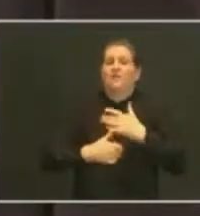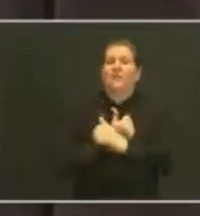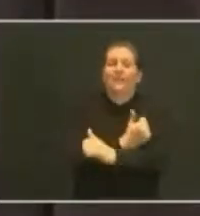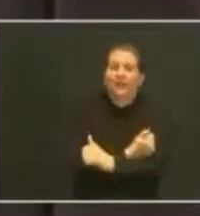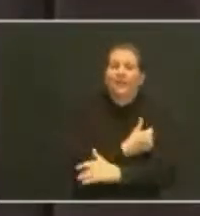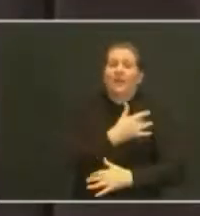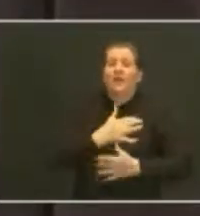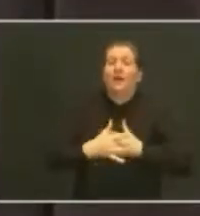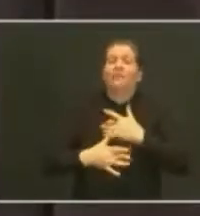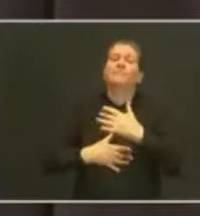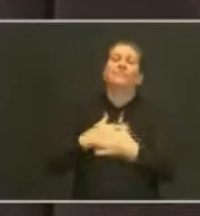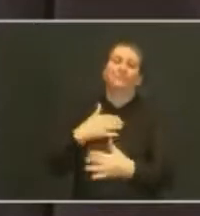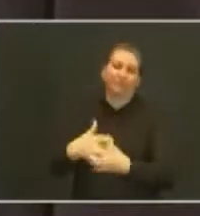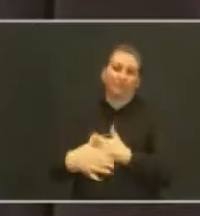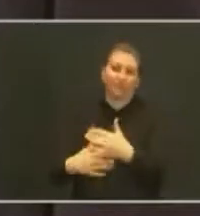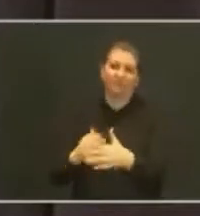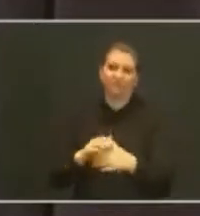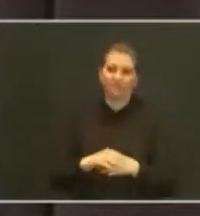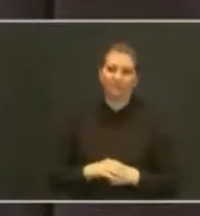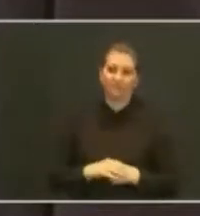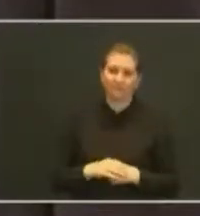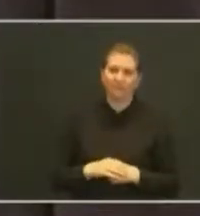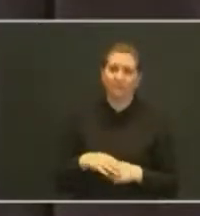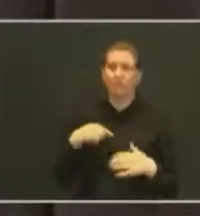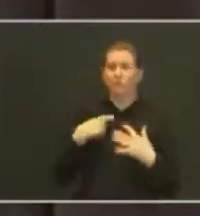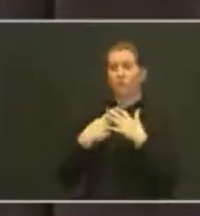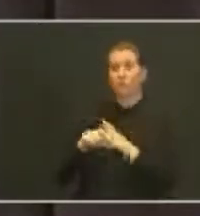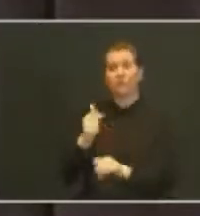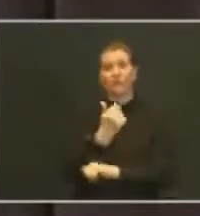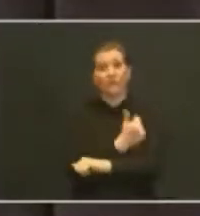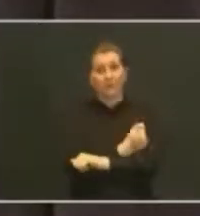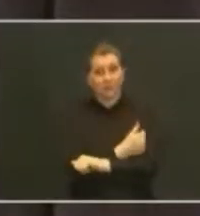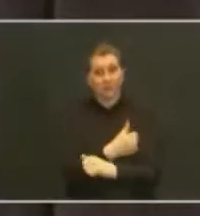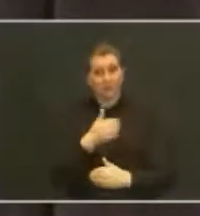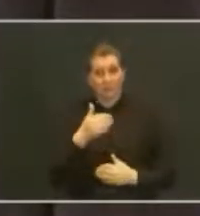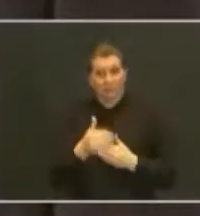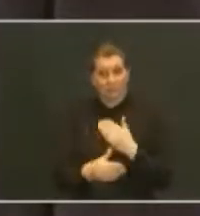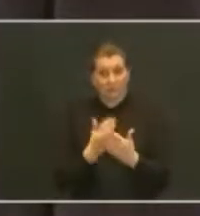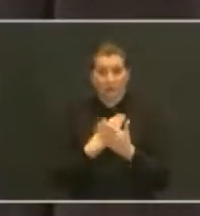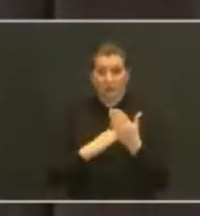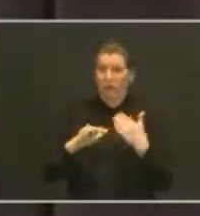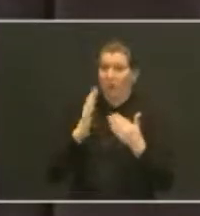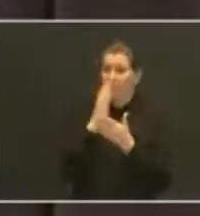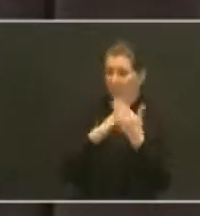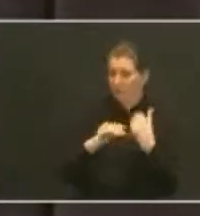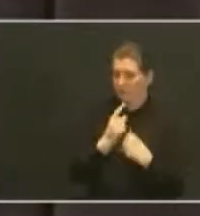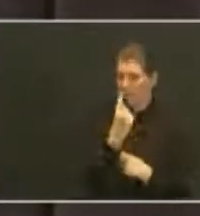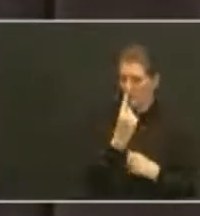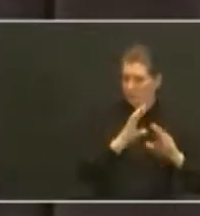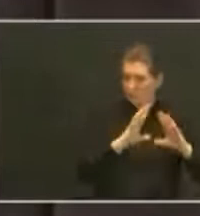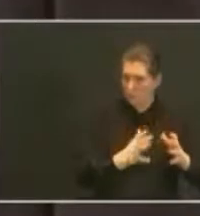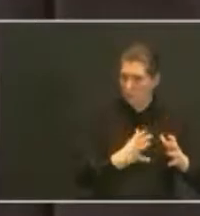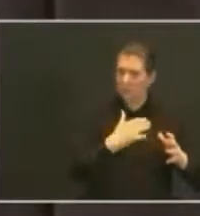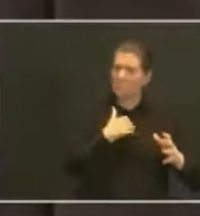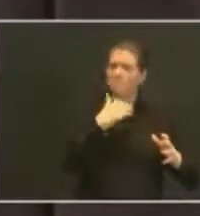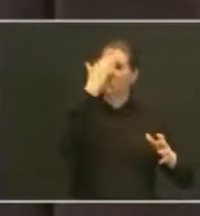this vaccination campaign, for phase 1, when we knew we were being strategic and